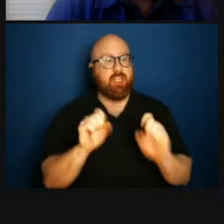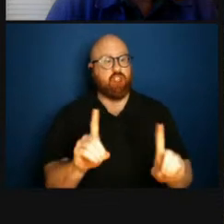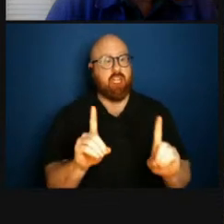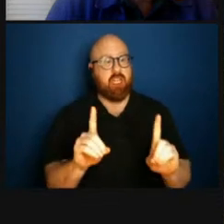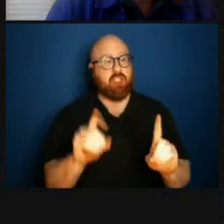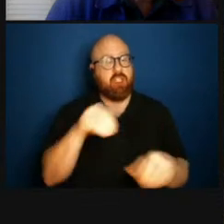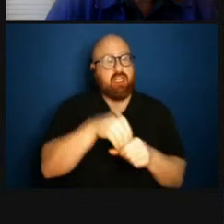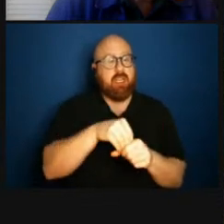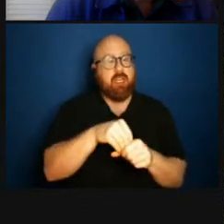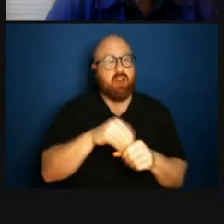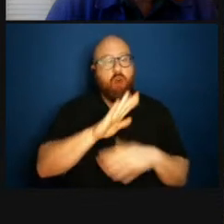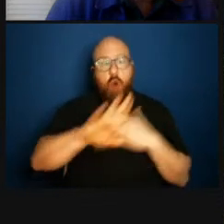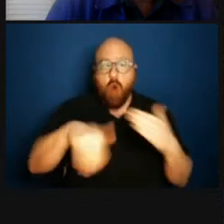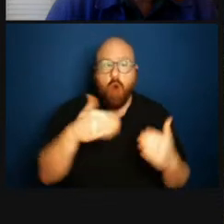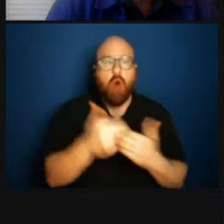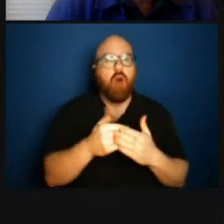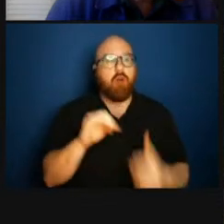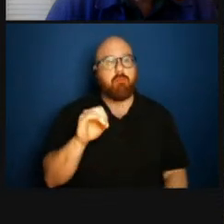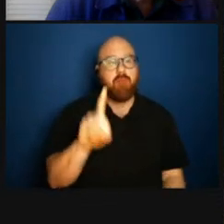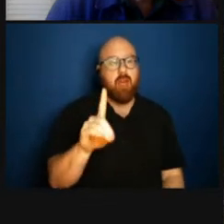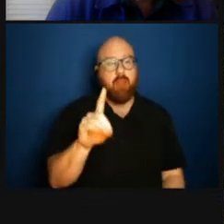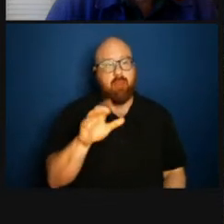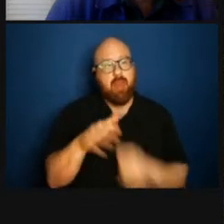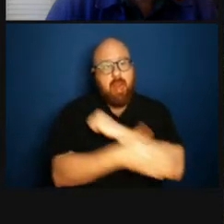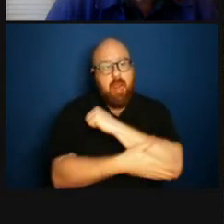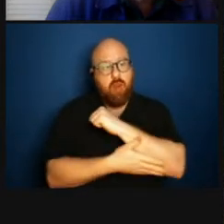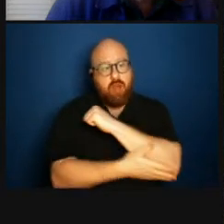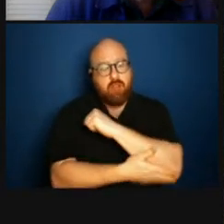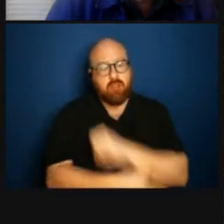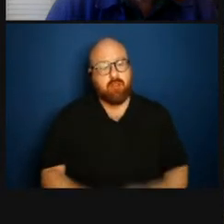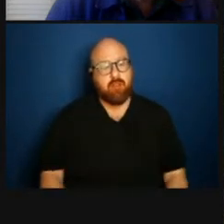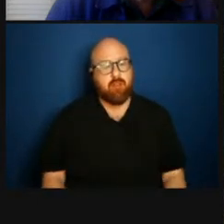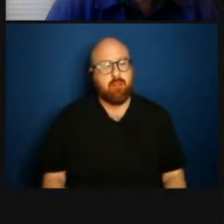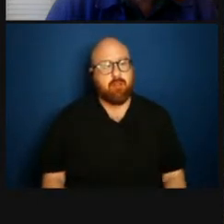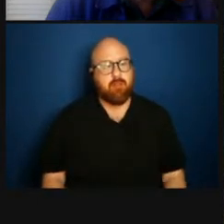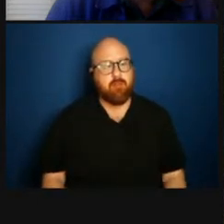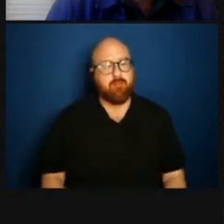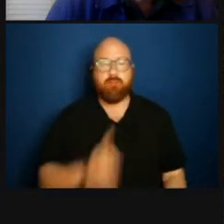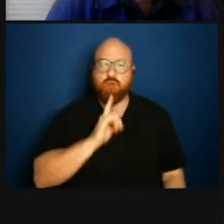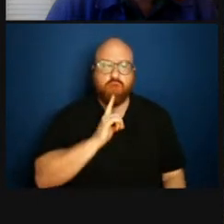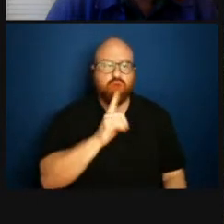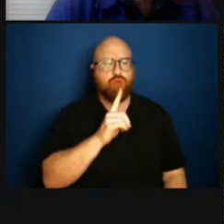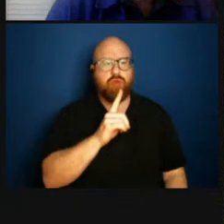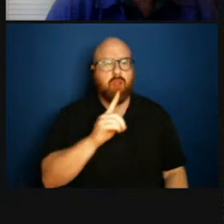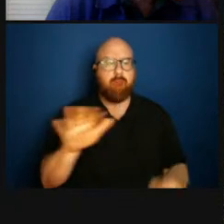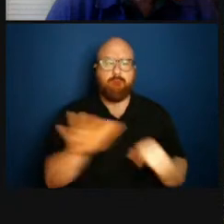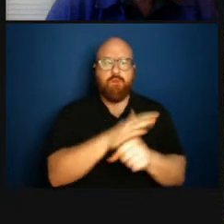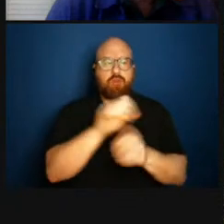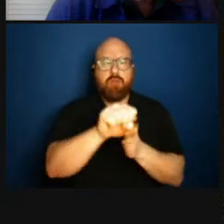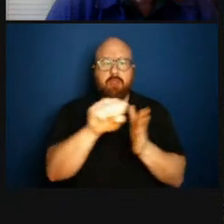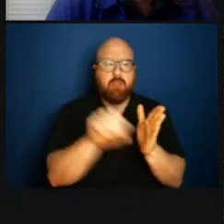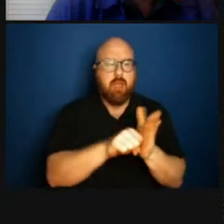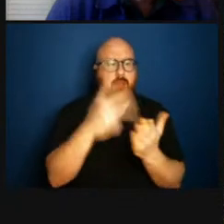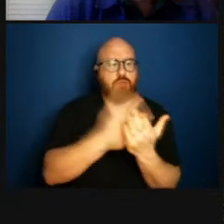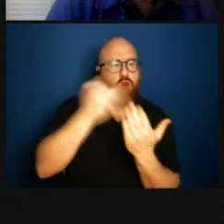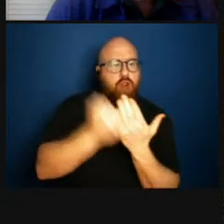a truly statewide project. Now let's look at some more important Maryland firsts and see how they relate the past to the